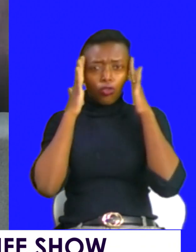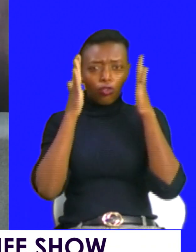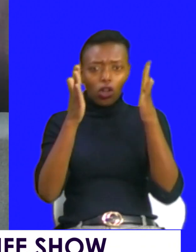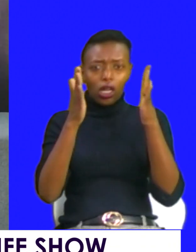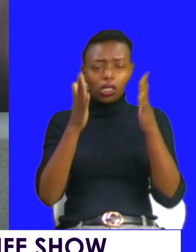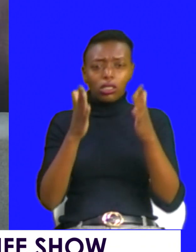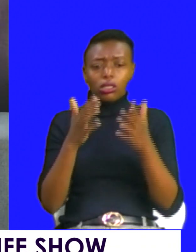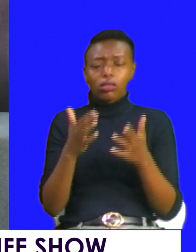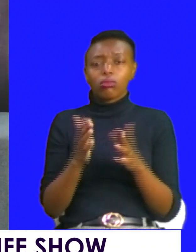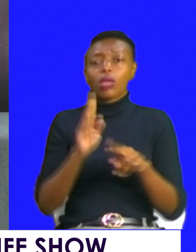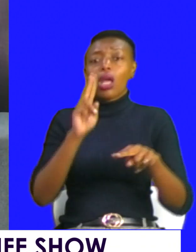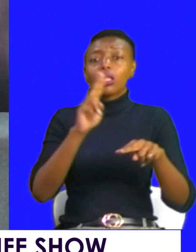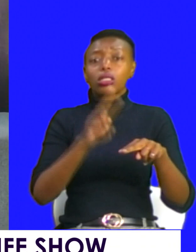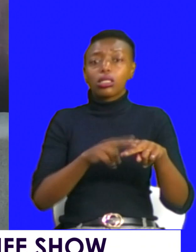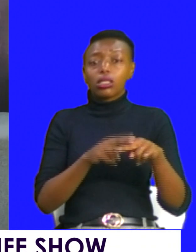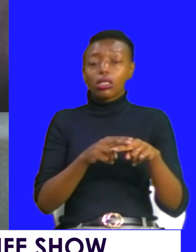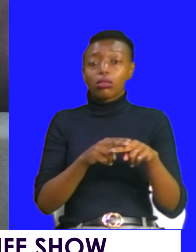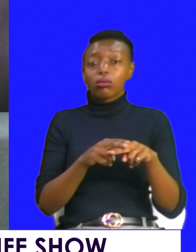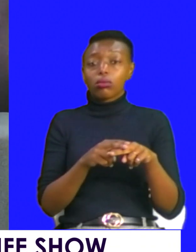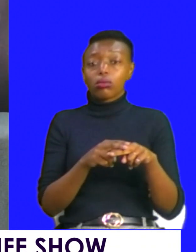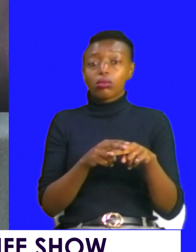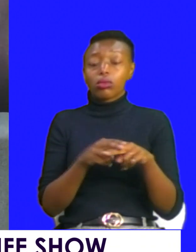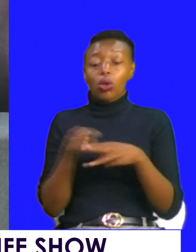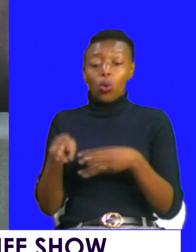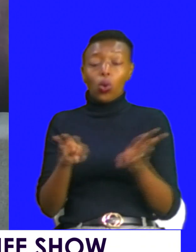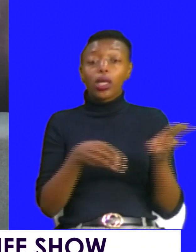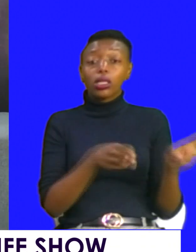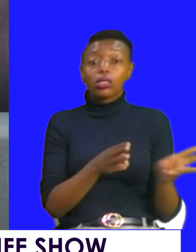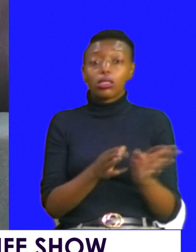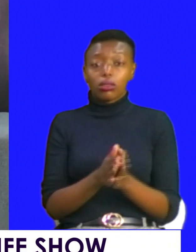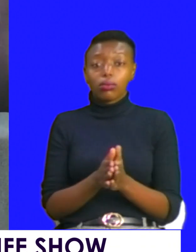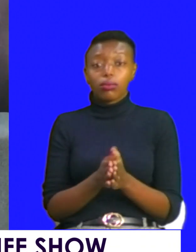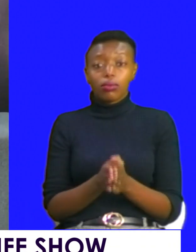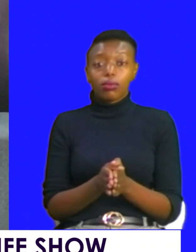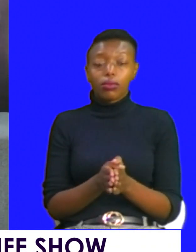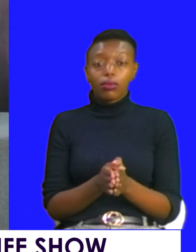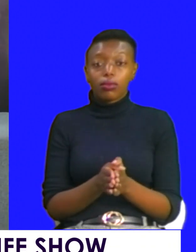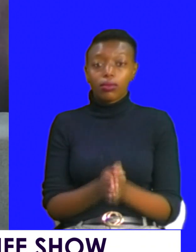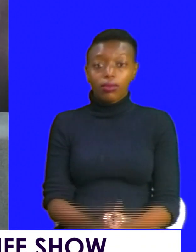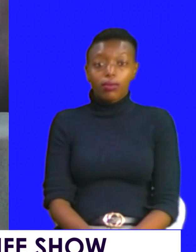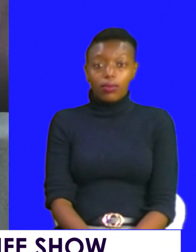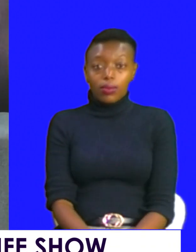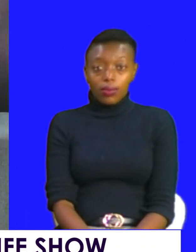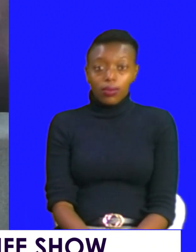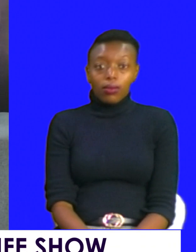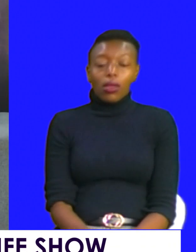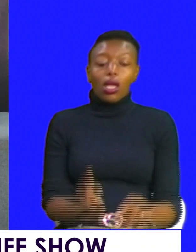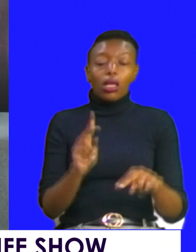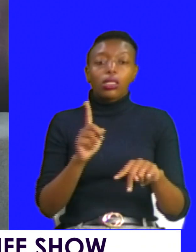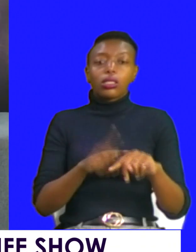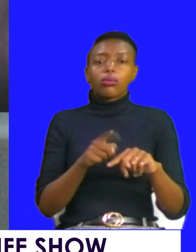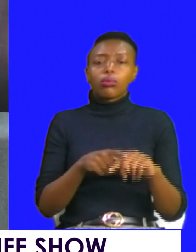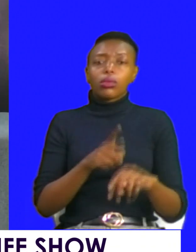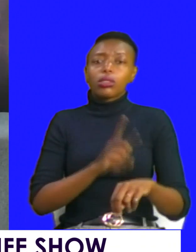and even the sitting position will make you to concentrate or not to concentrate. Yeah, probably just as we wind up this